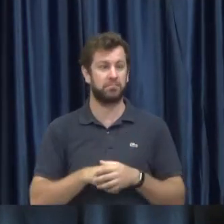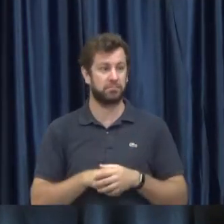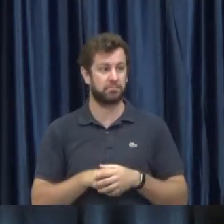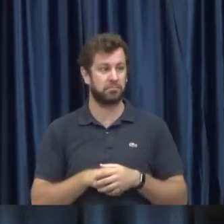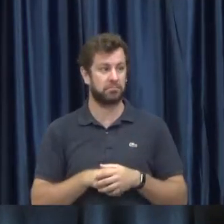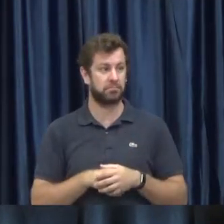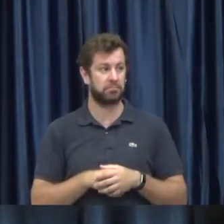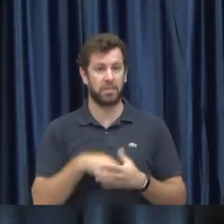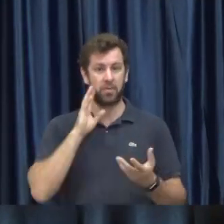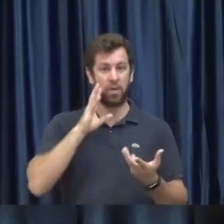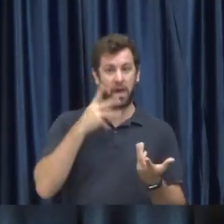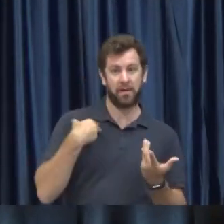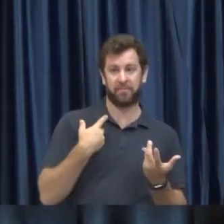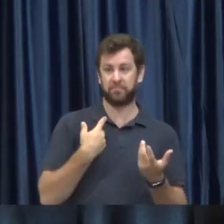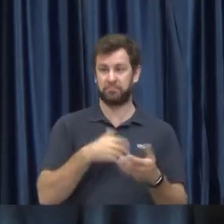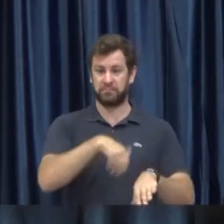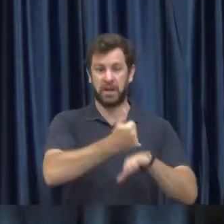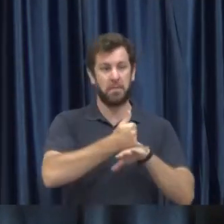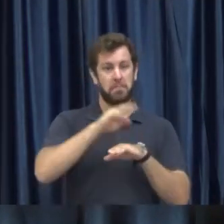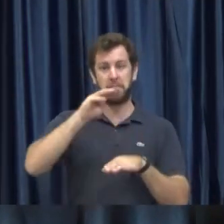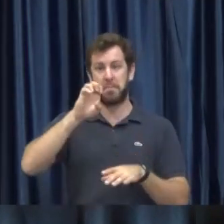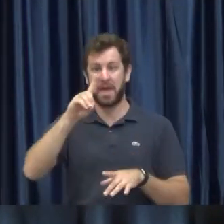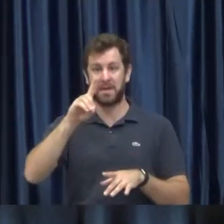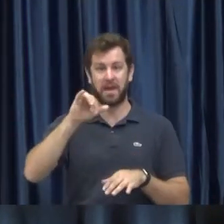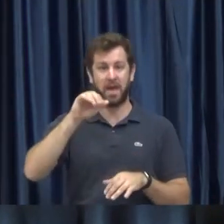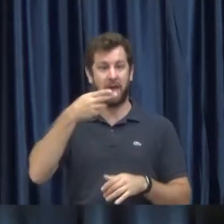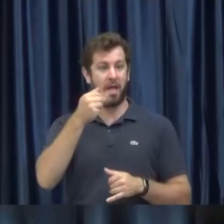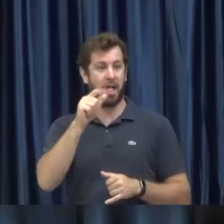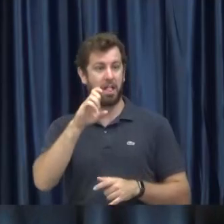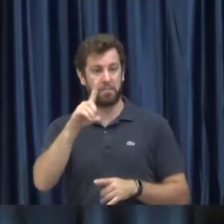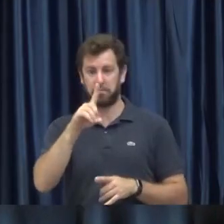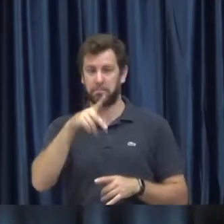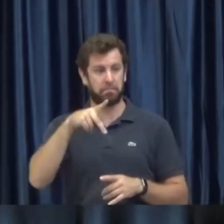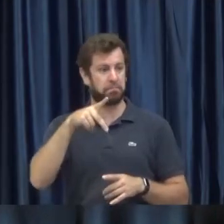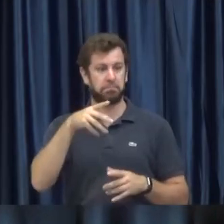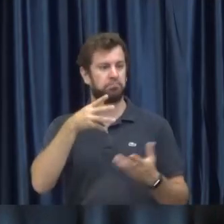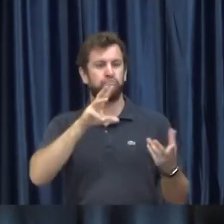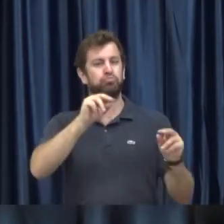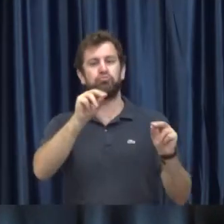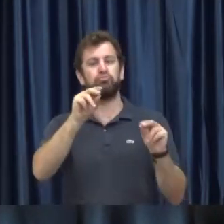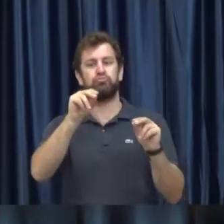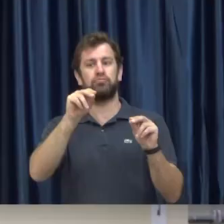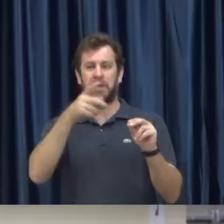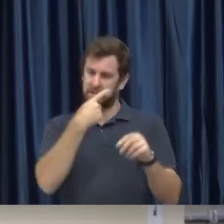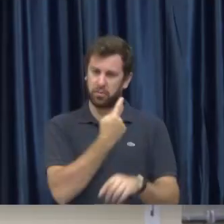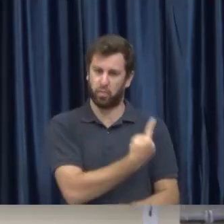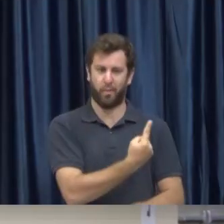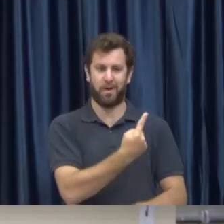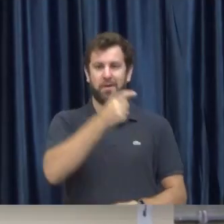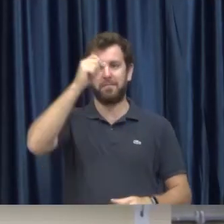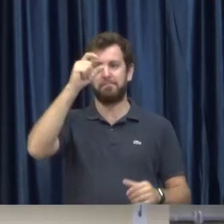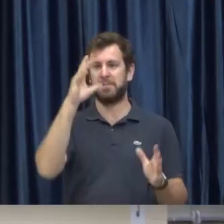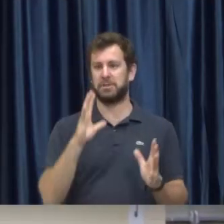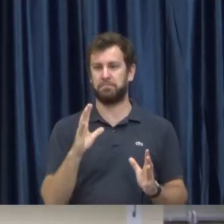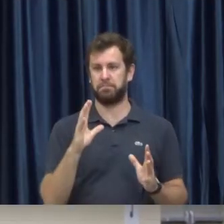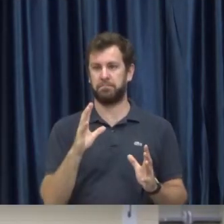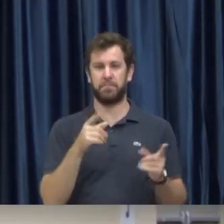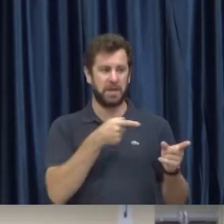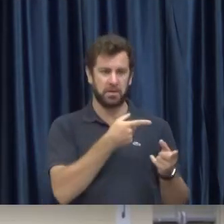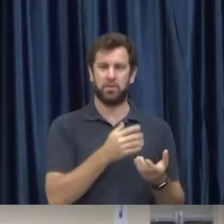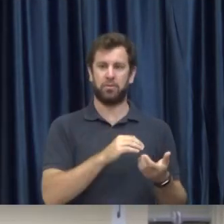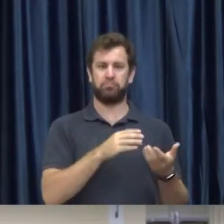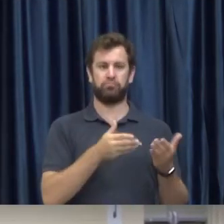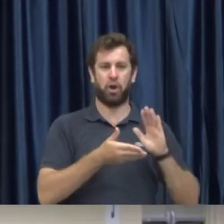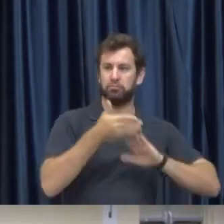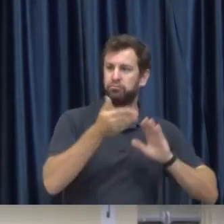he form a madhab Khalid? No. He was just one of the Muslims. Operational